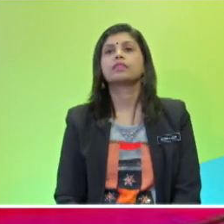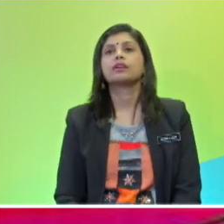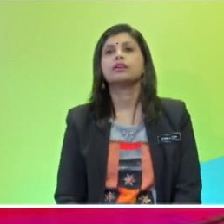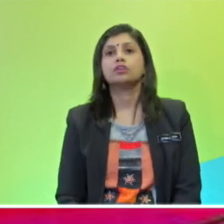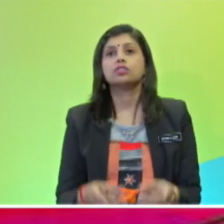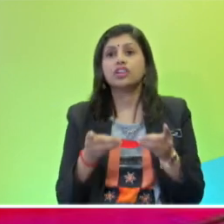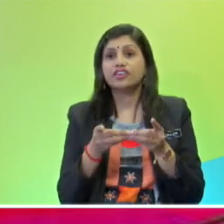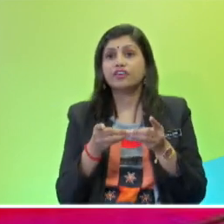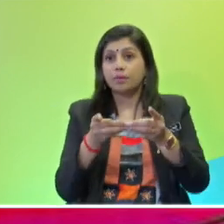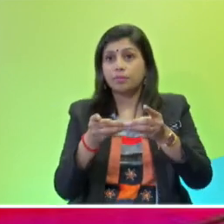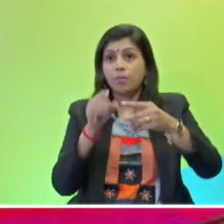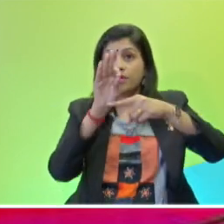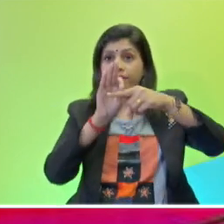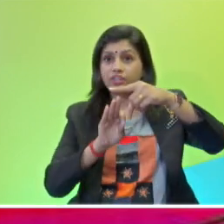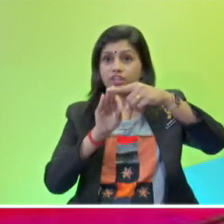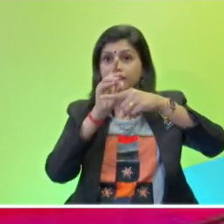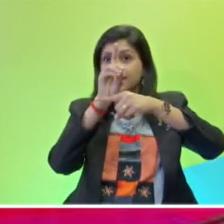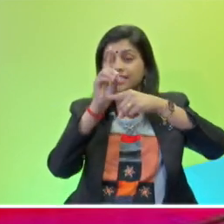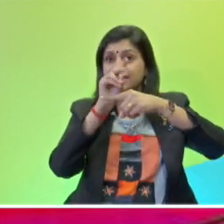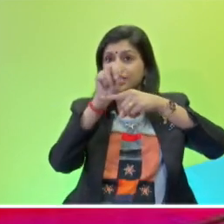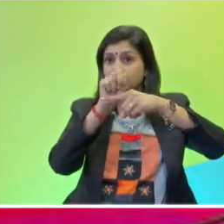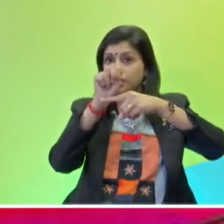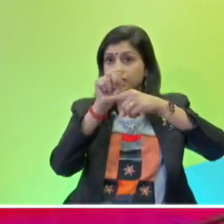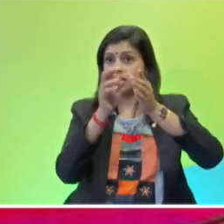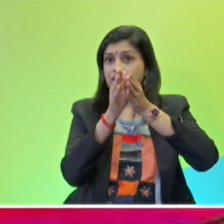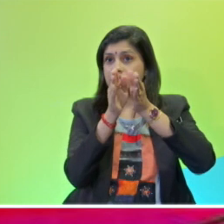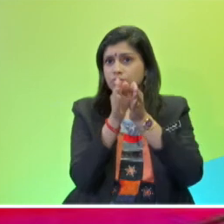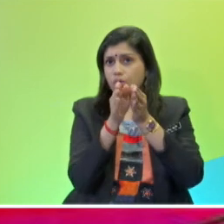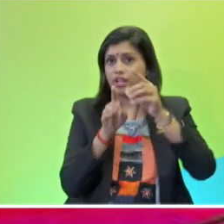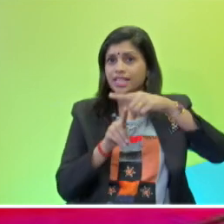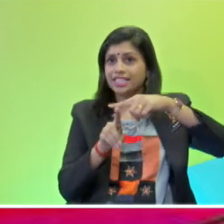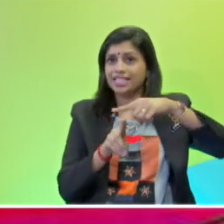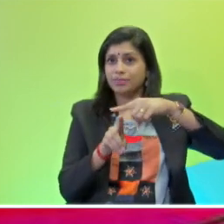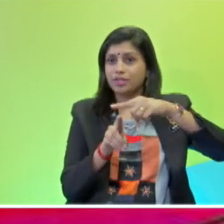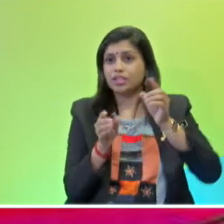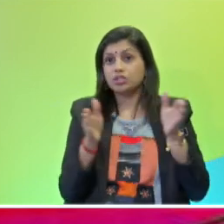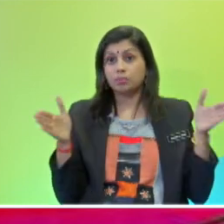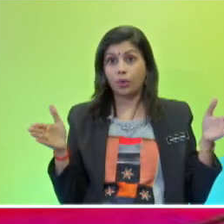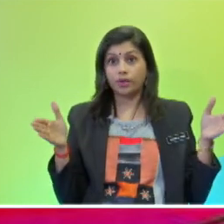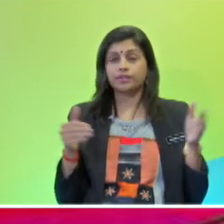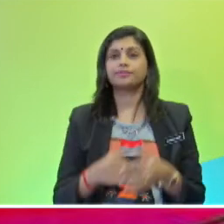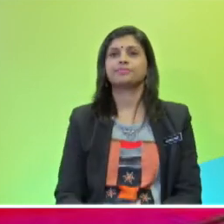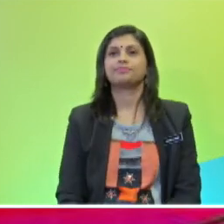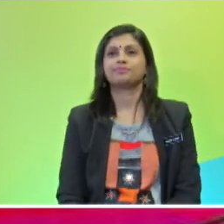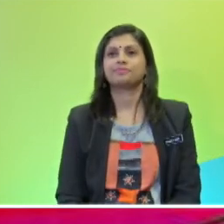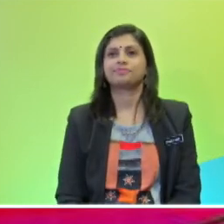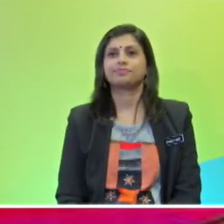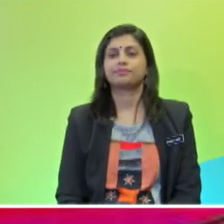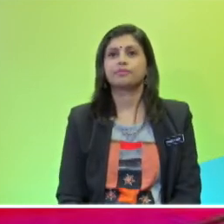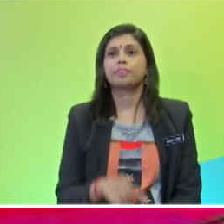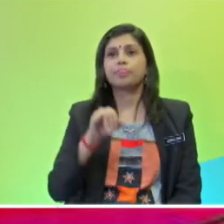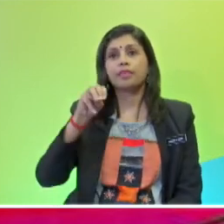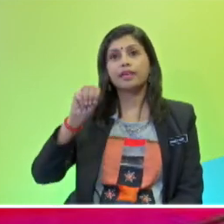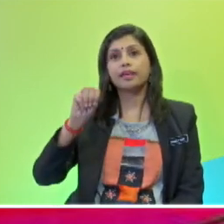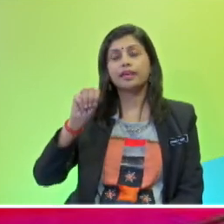smaller than the denominator. Yes. Okay. Next we have improper fraction. The word improper means the numerator is